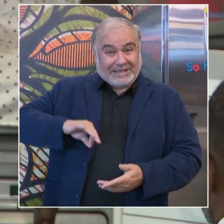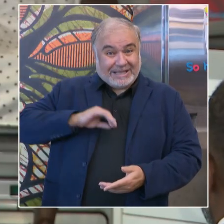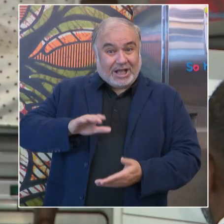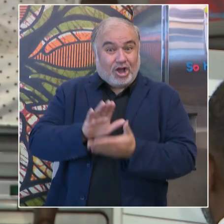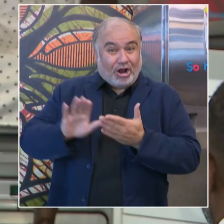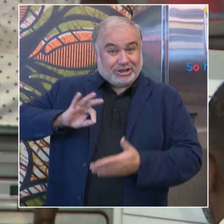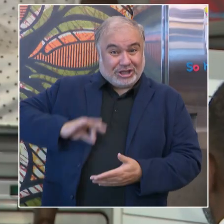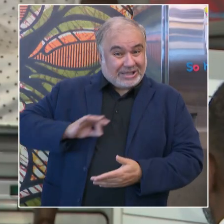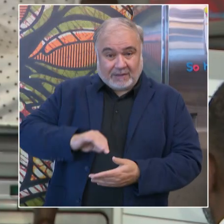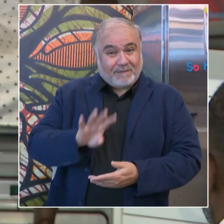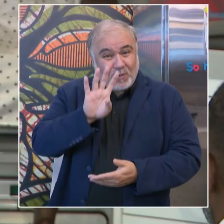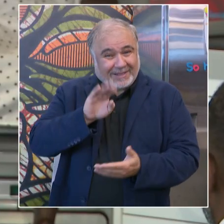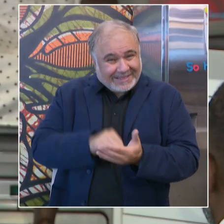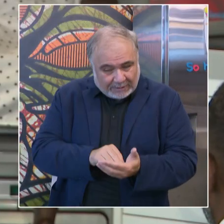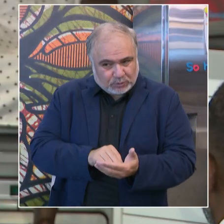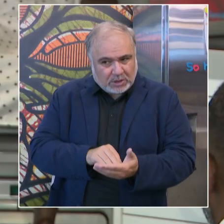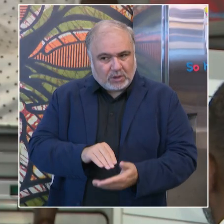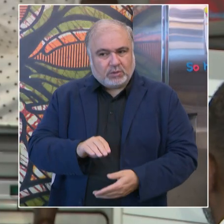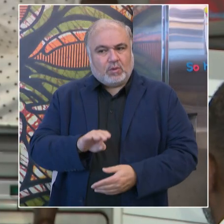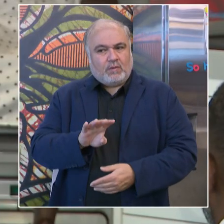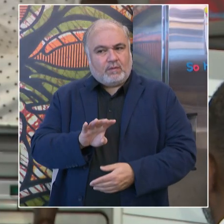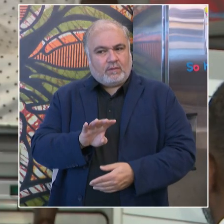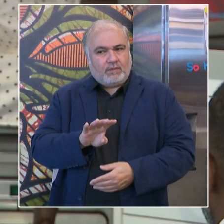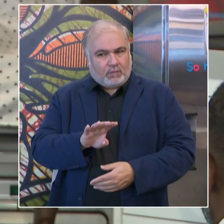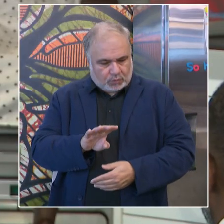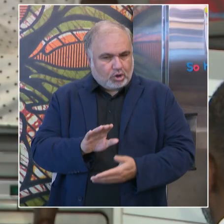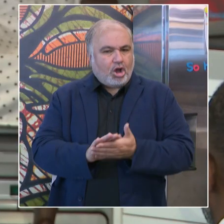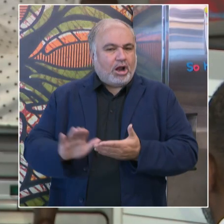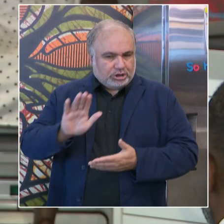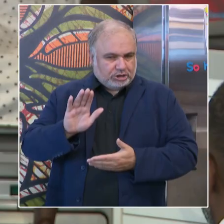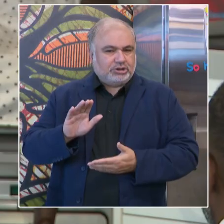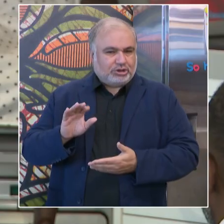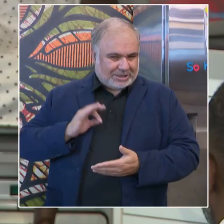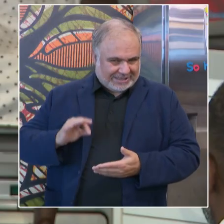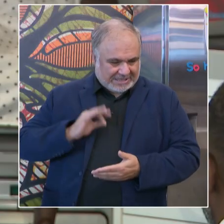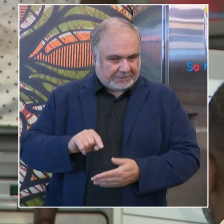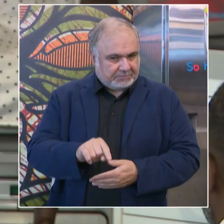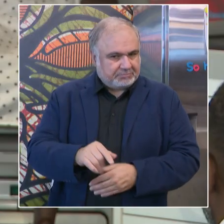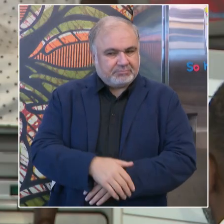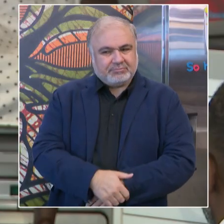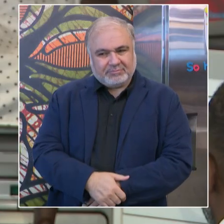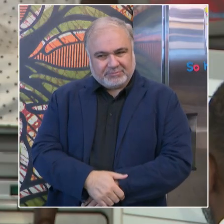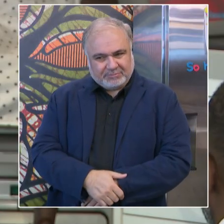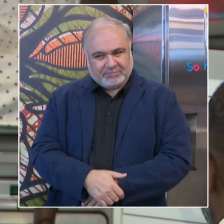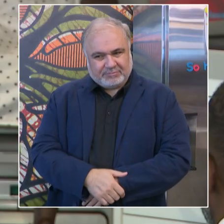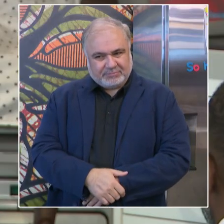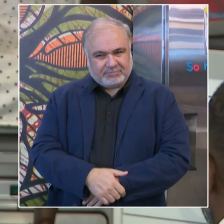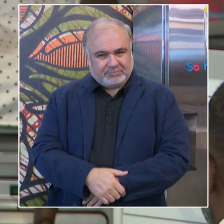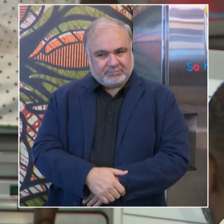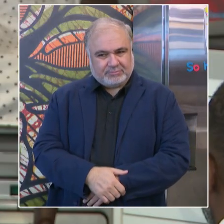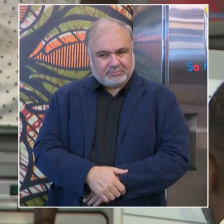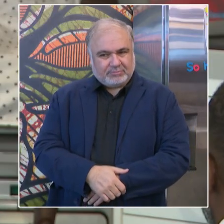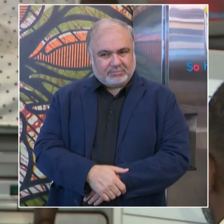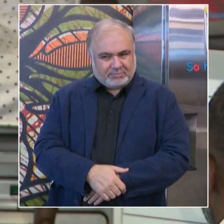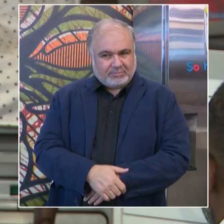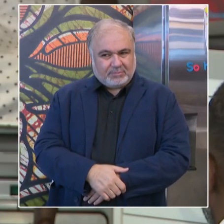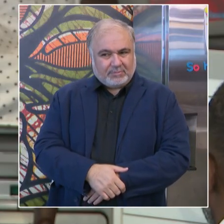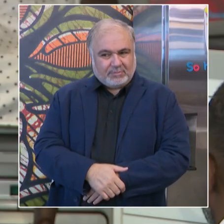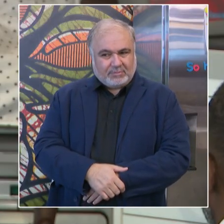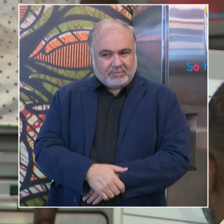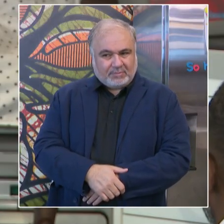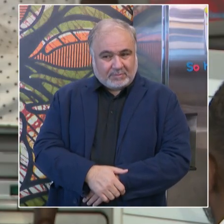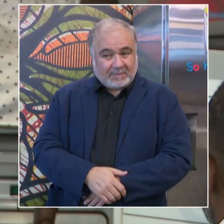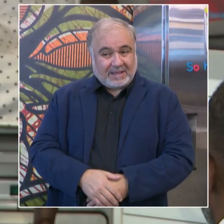And demand is growing so fast that this year there are more than 400 students on the wait list for